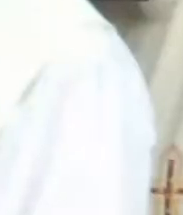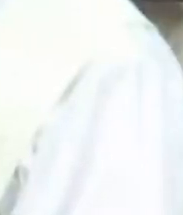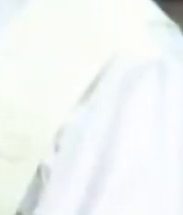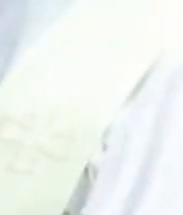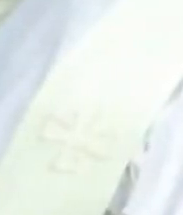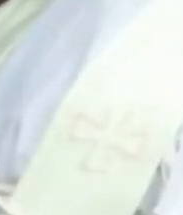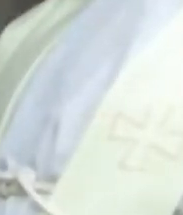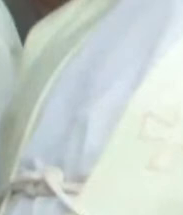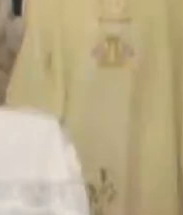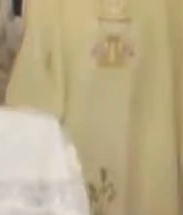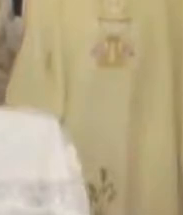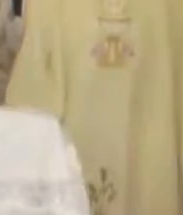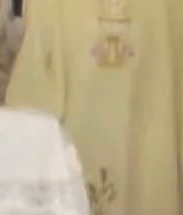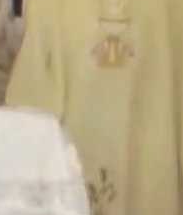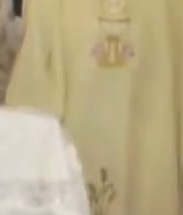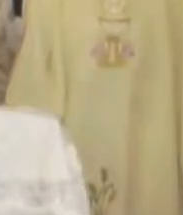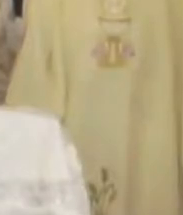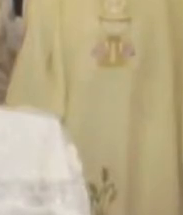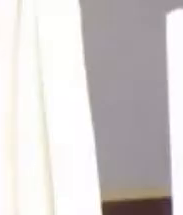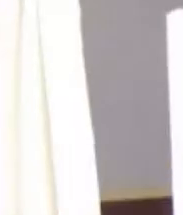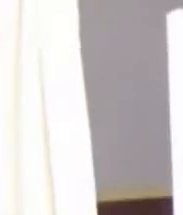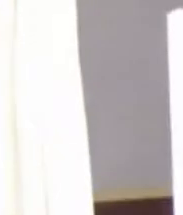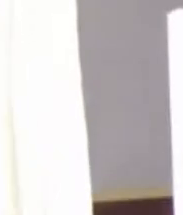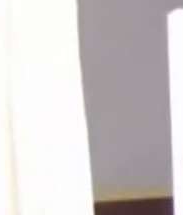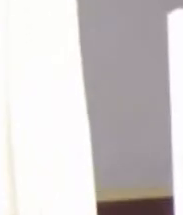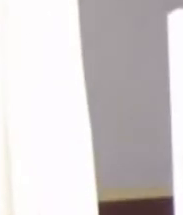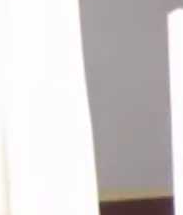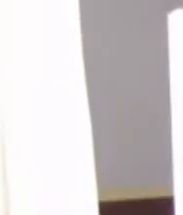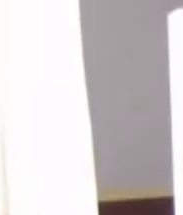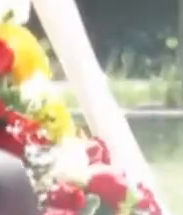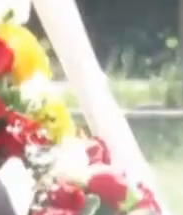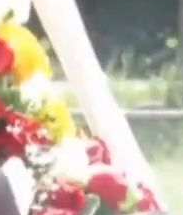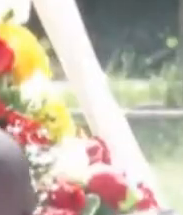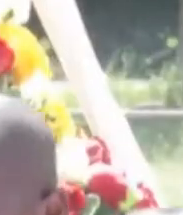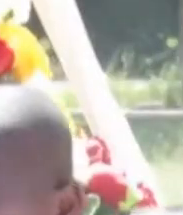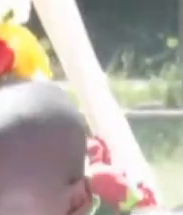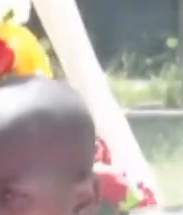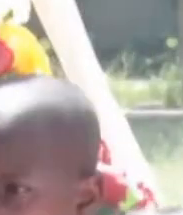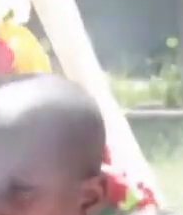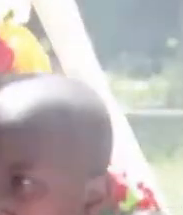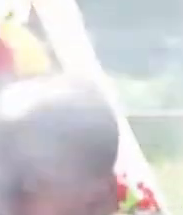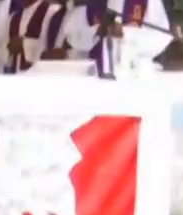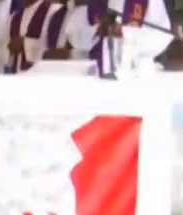we are Fishers of Men priests in the order of melchized